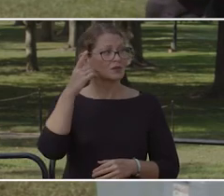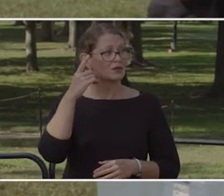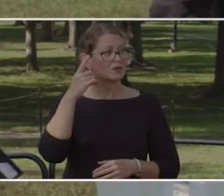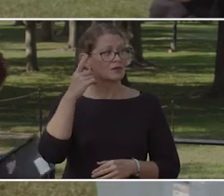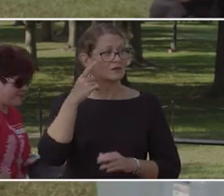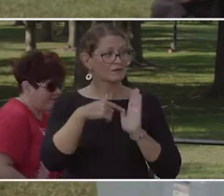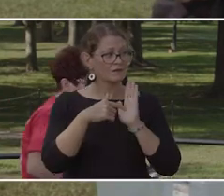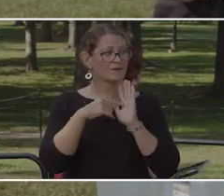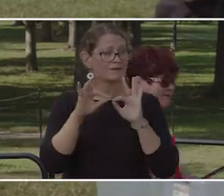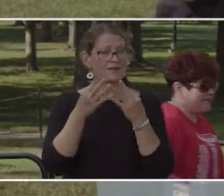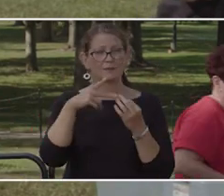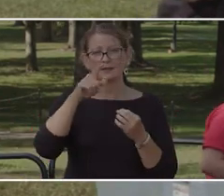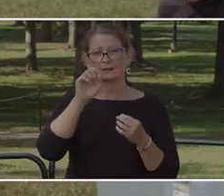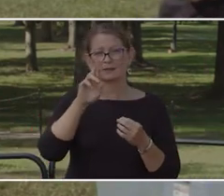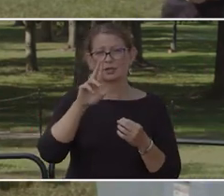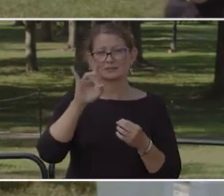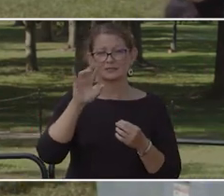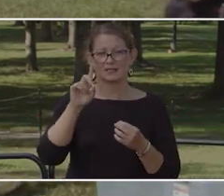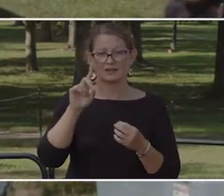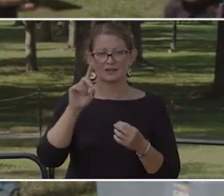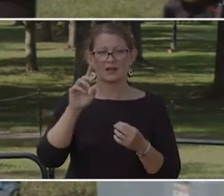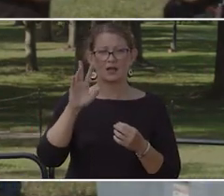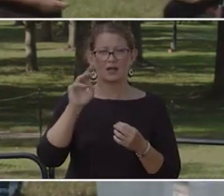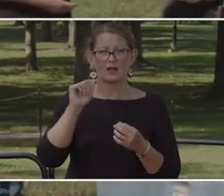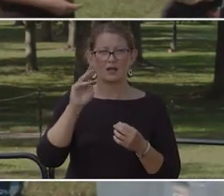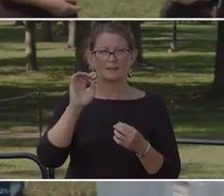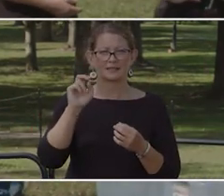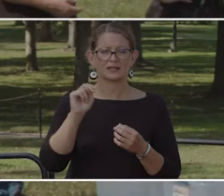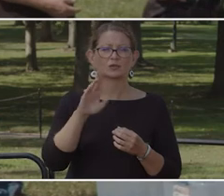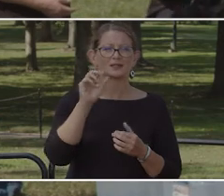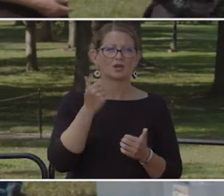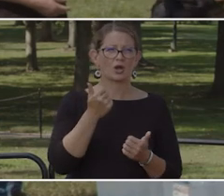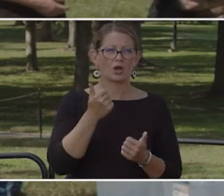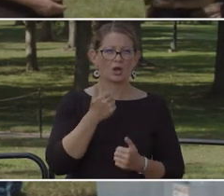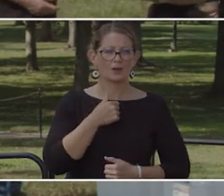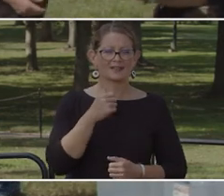the family of Peter David Andres, United States Army, Vietnam,